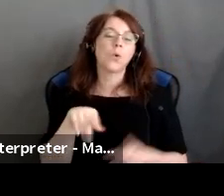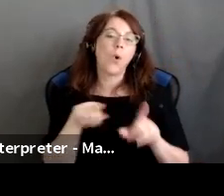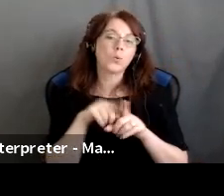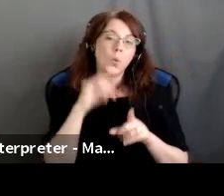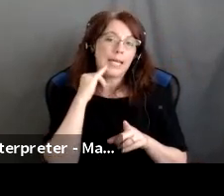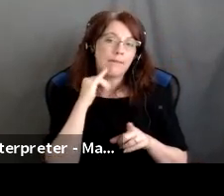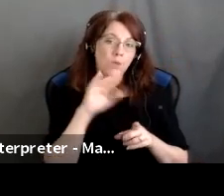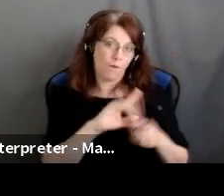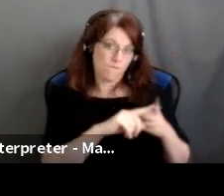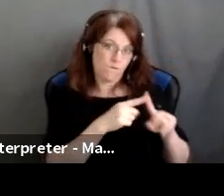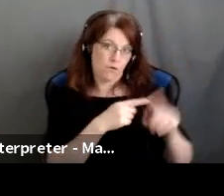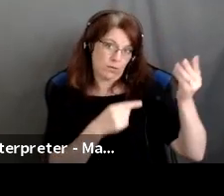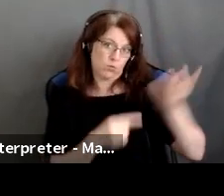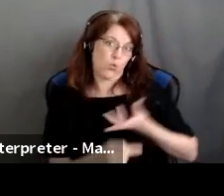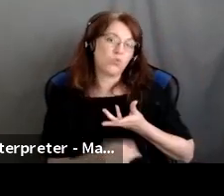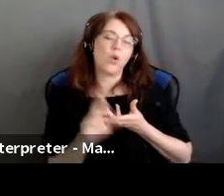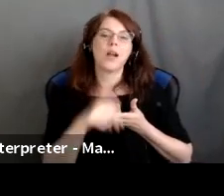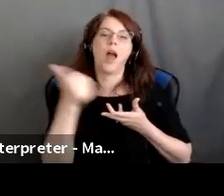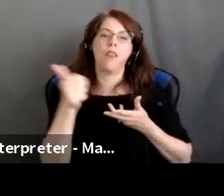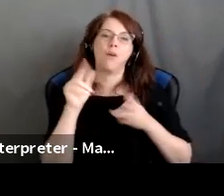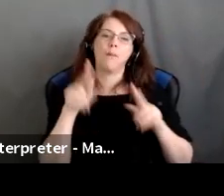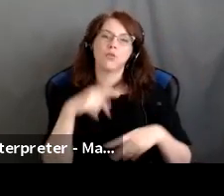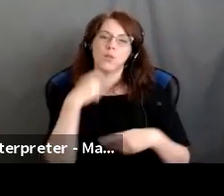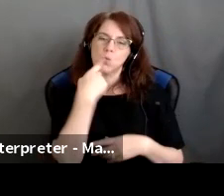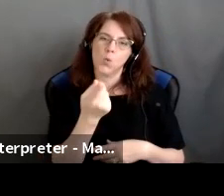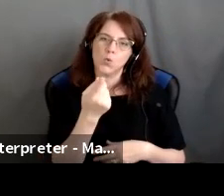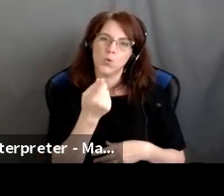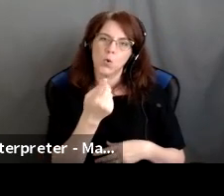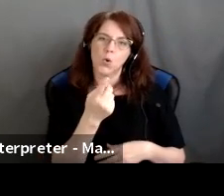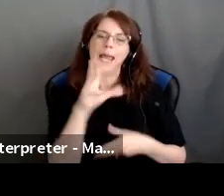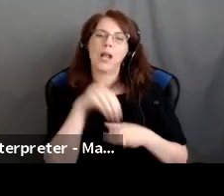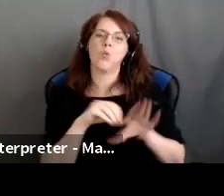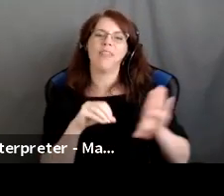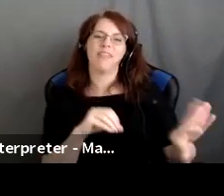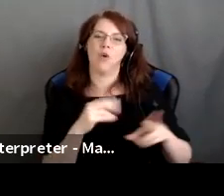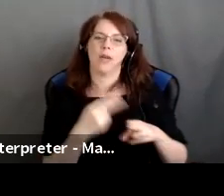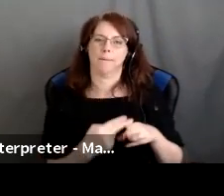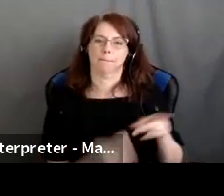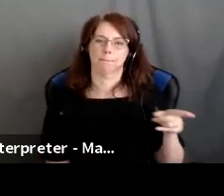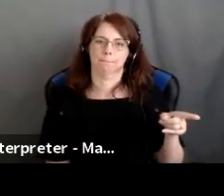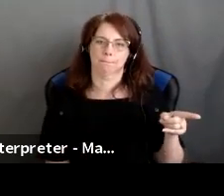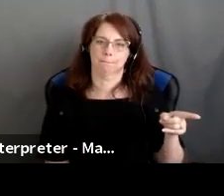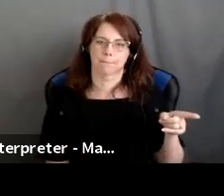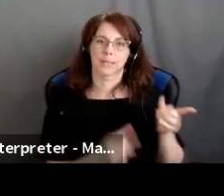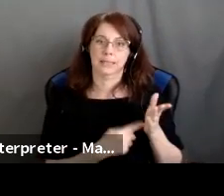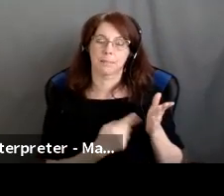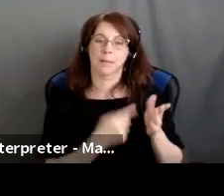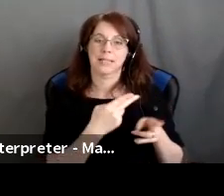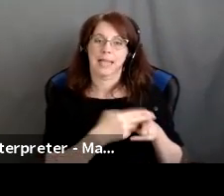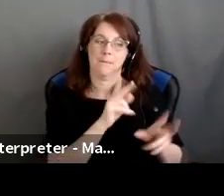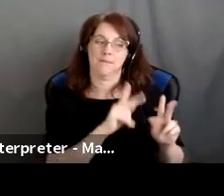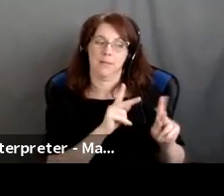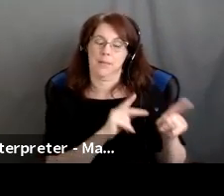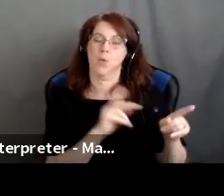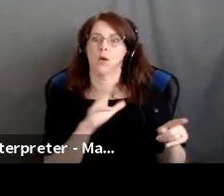this through a friend or another connection, you want to name that person, because sometimes the name of the people can really get you